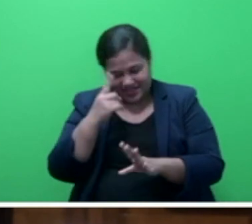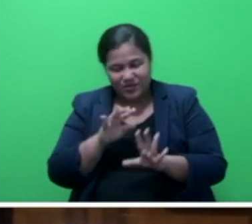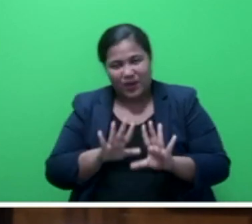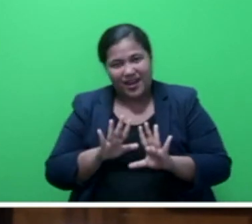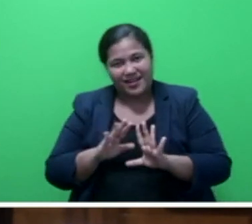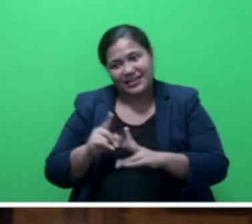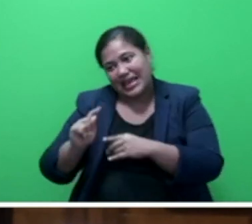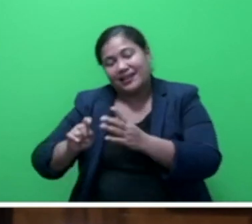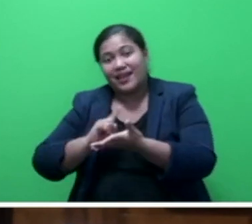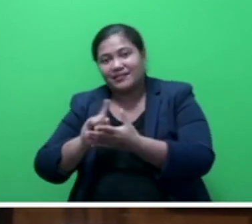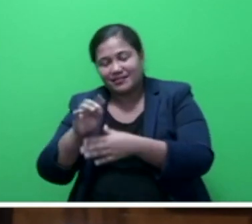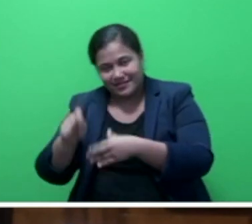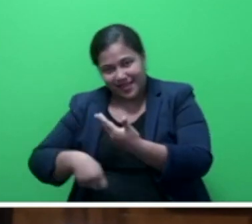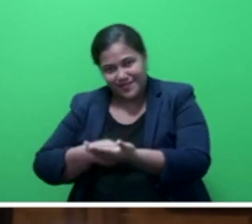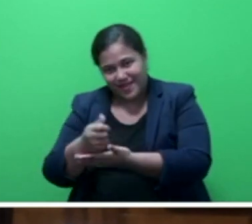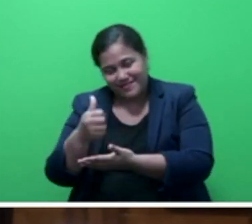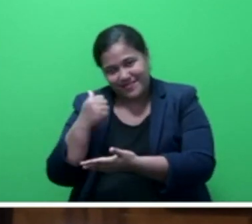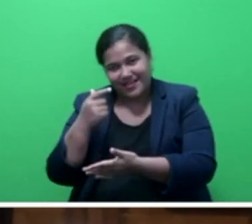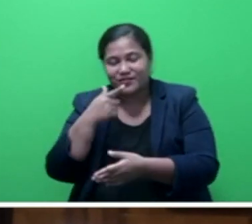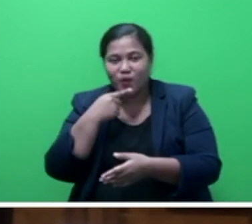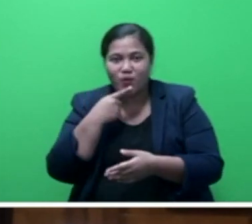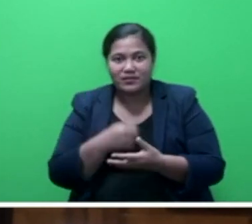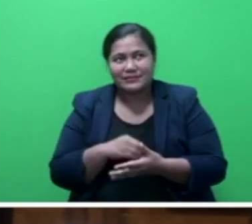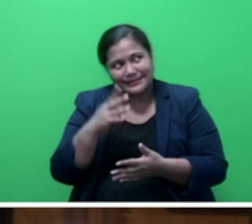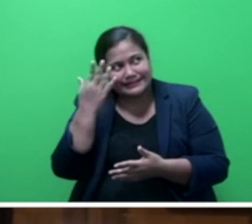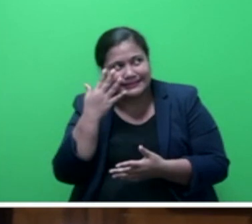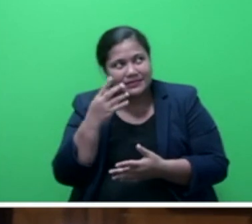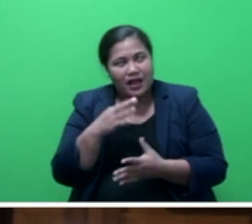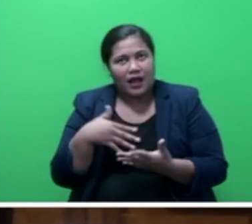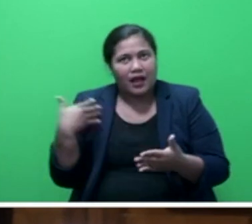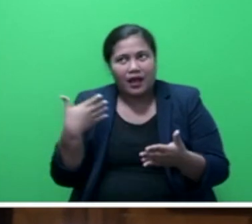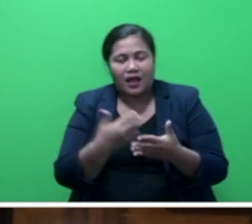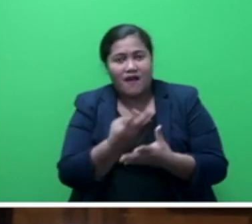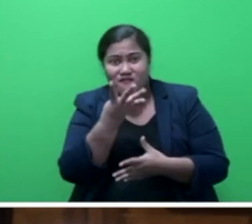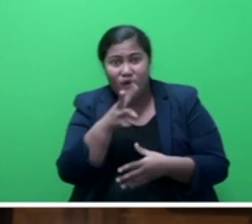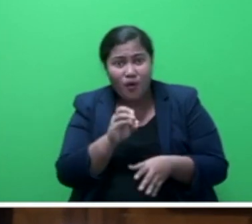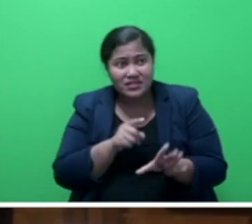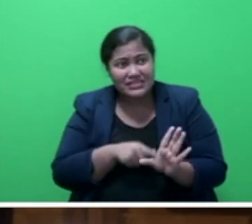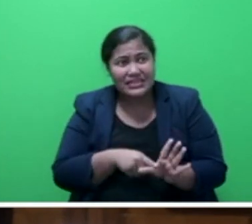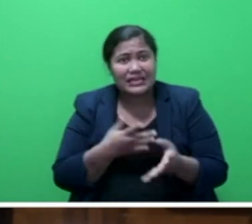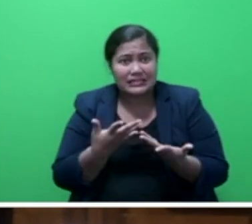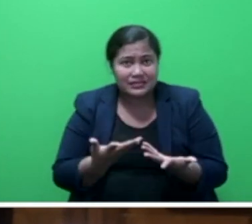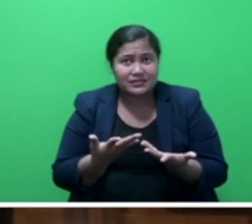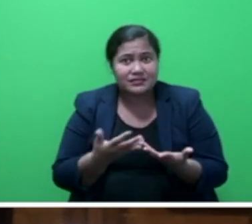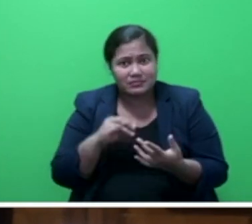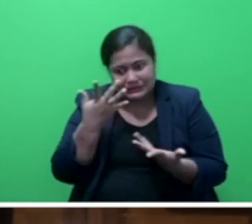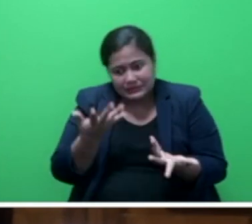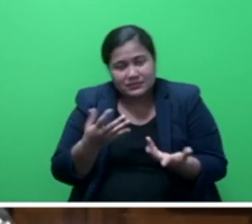than 1%. You can imagine a period of 40 years, obviously, you may perhaps be in fact paying less than what you